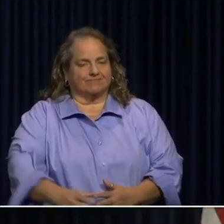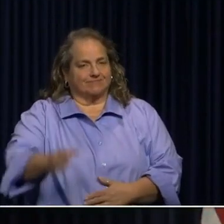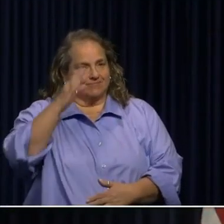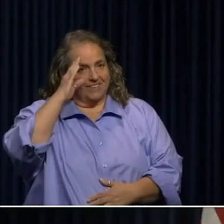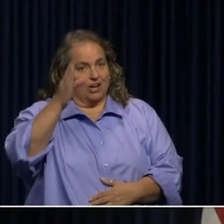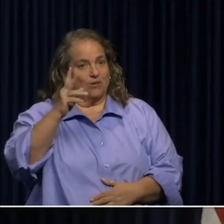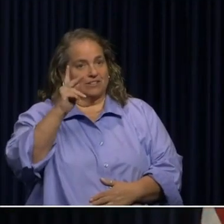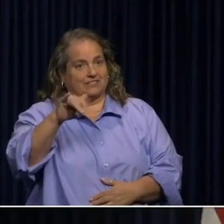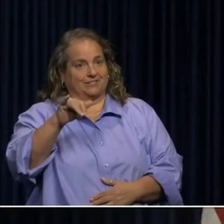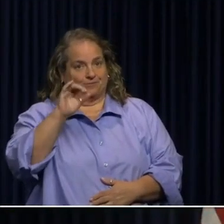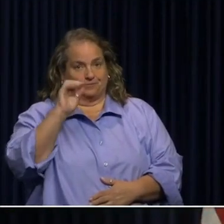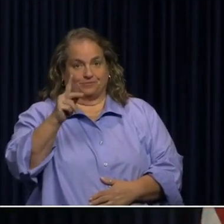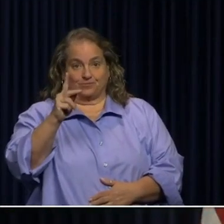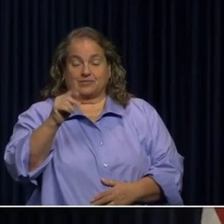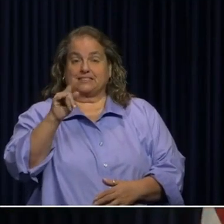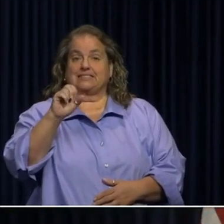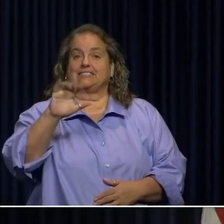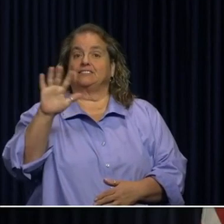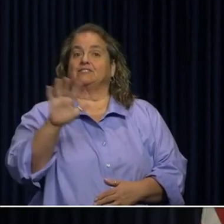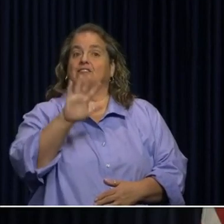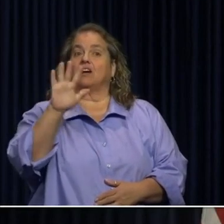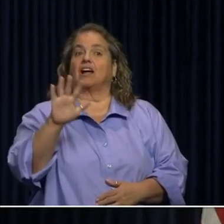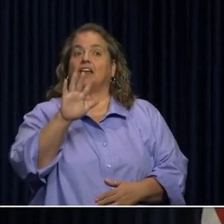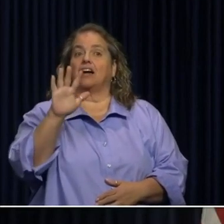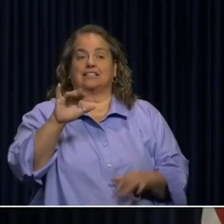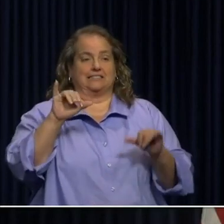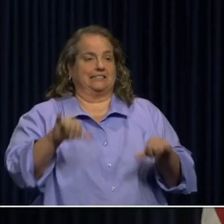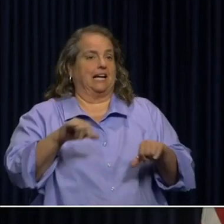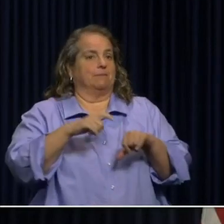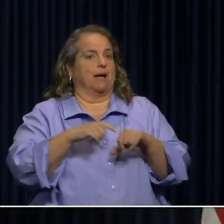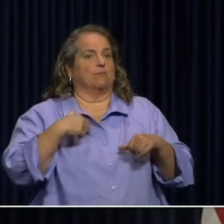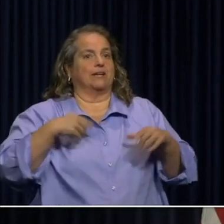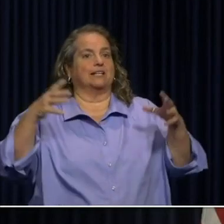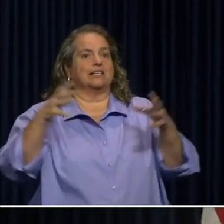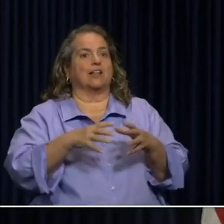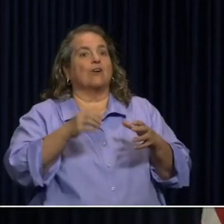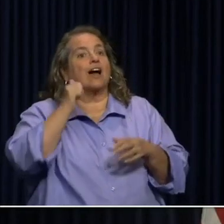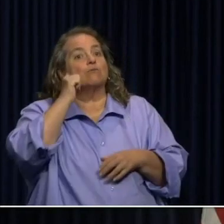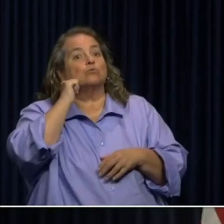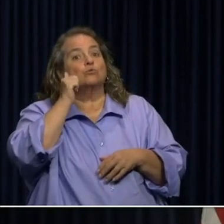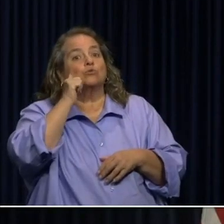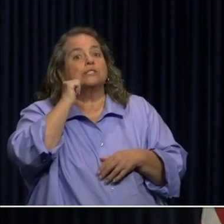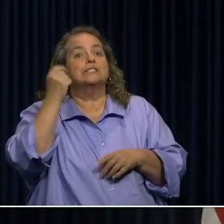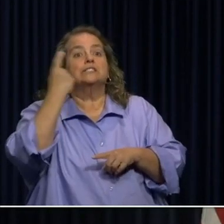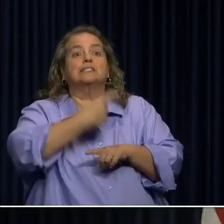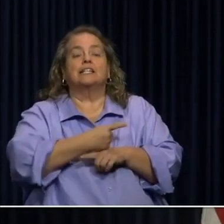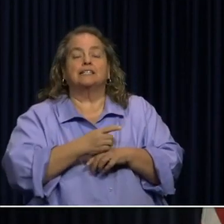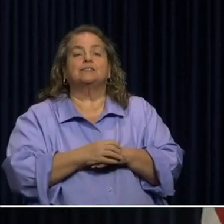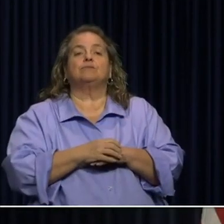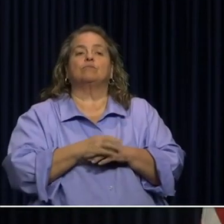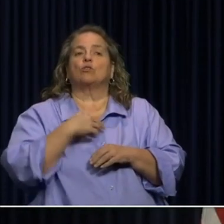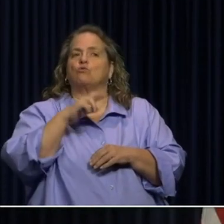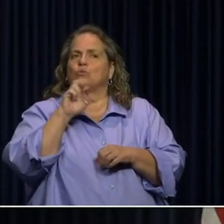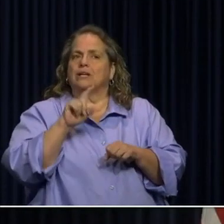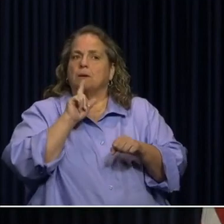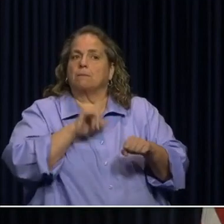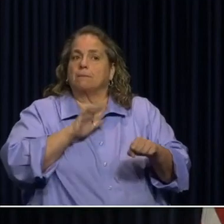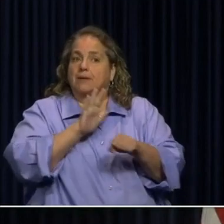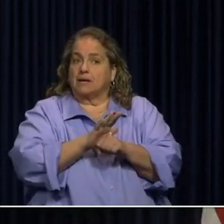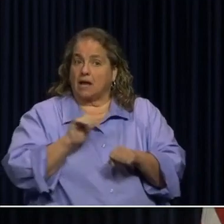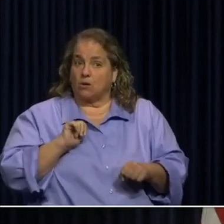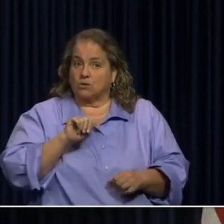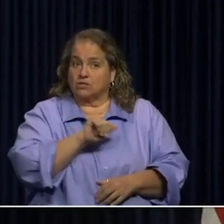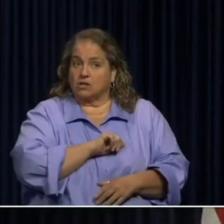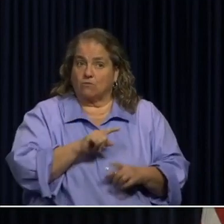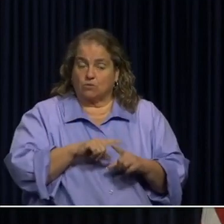All right, Kentucky, it is 5 o'clock. Same time we get together every single day. Recommit ourselves to